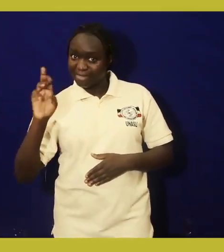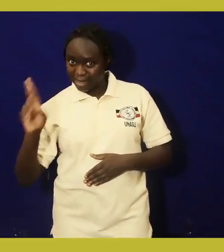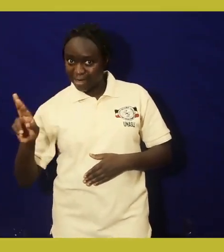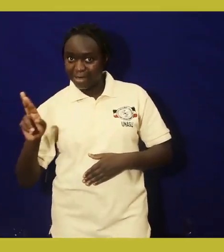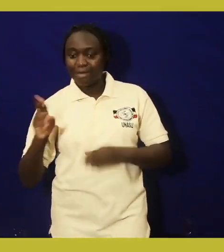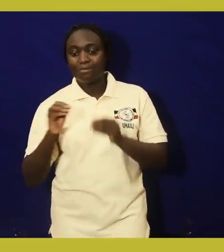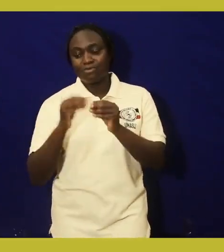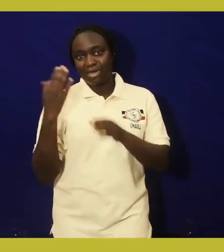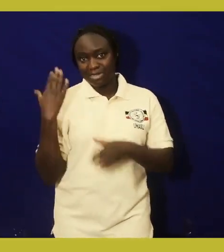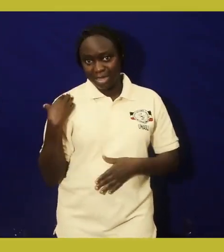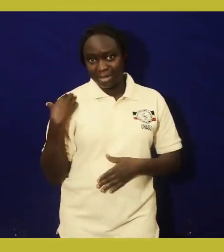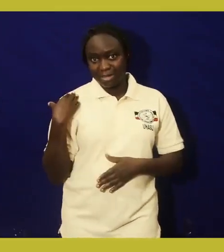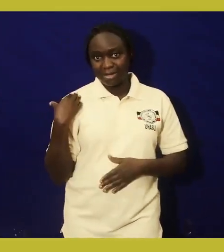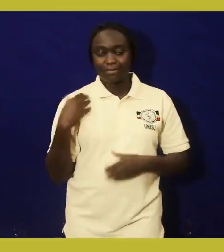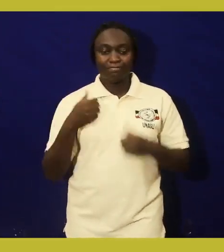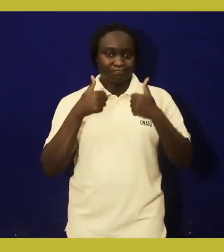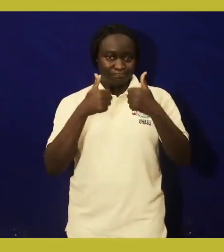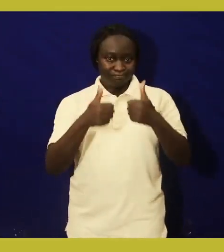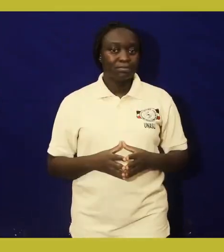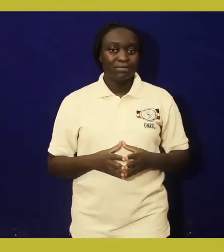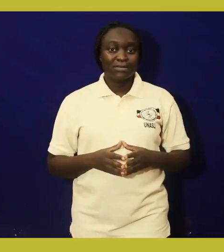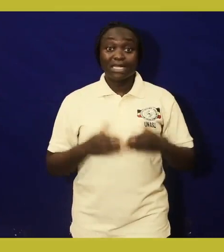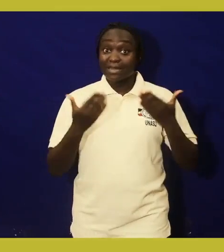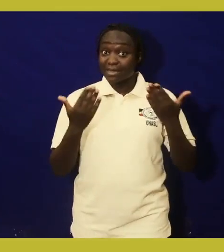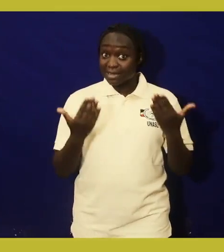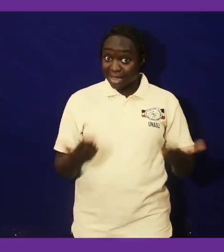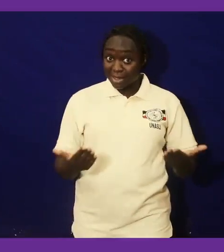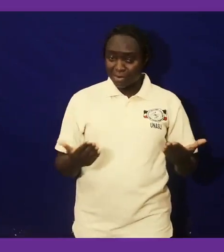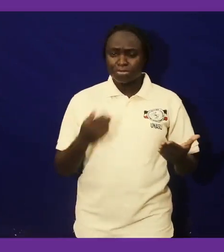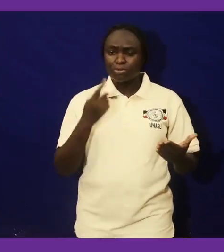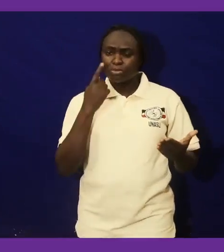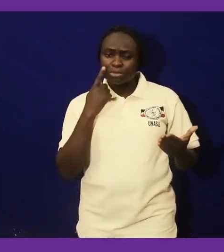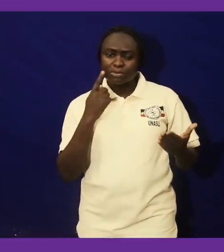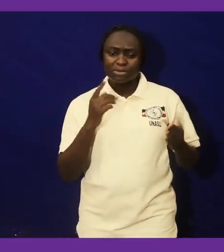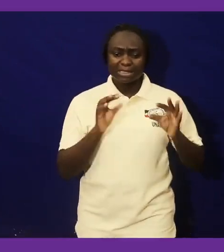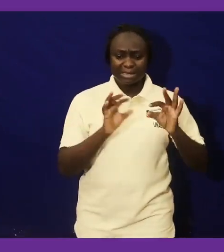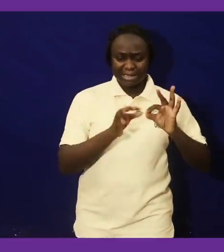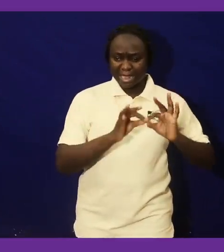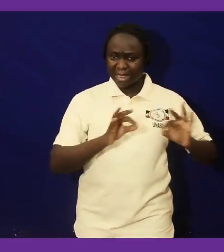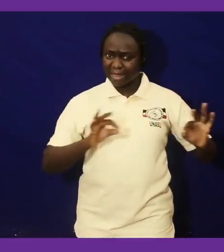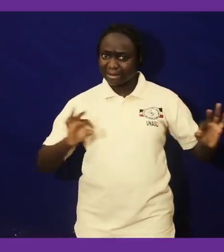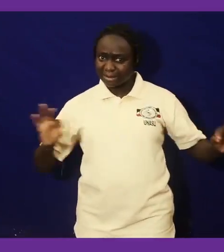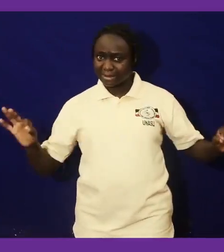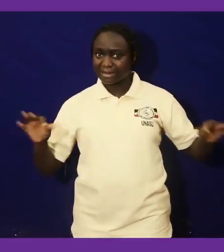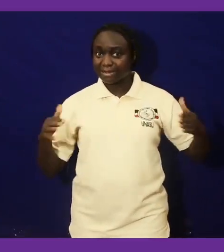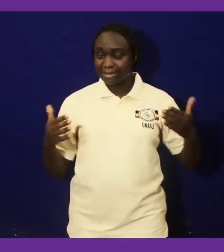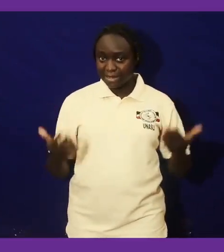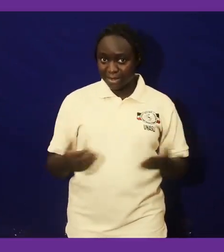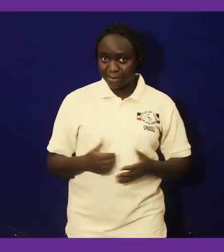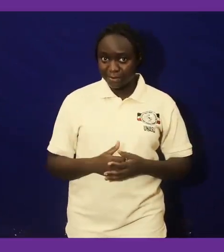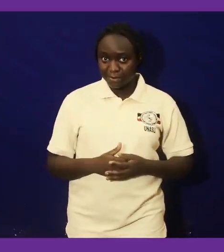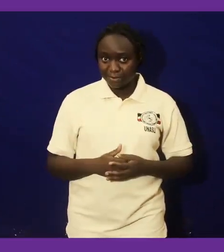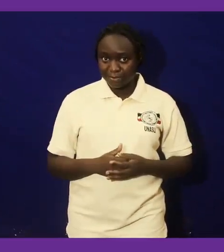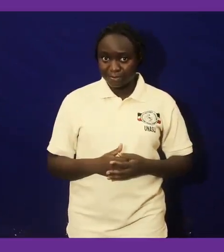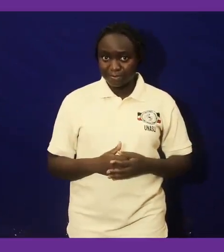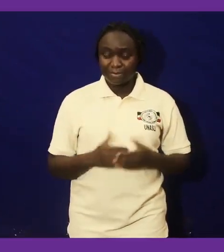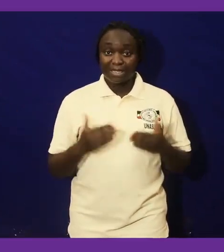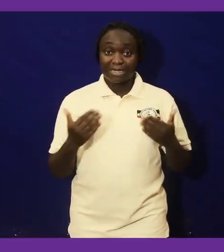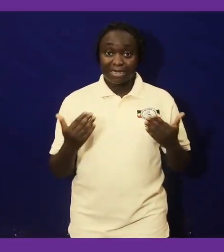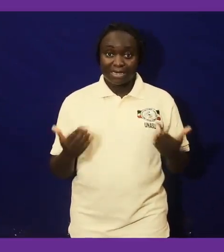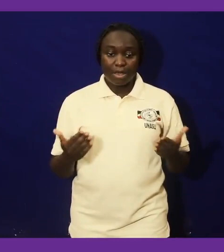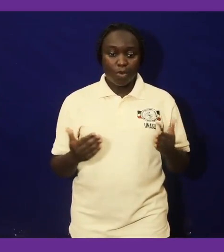talk about the people at home. Now let's make a sentence with the